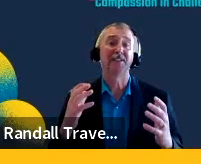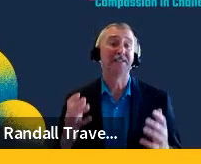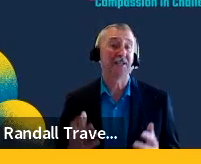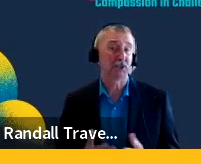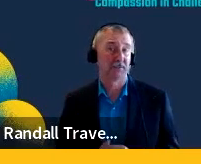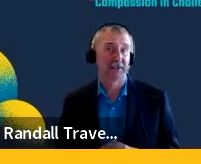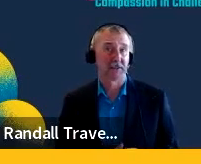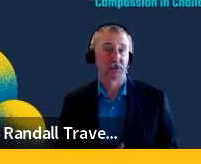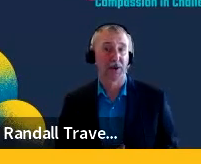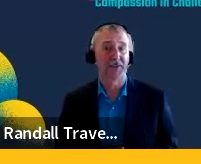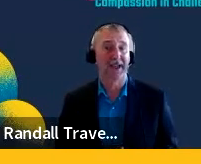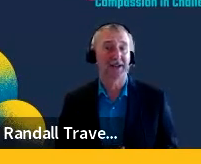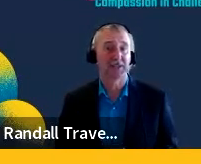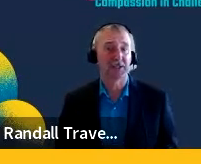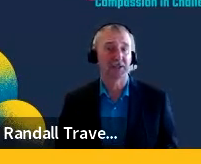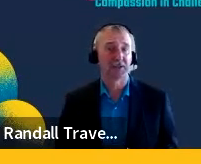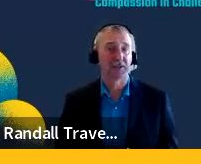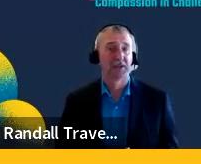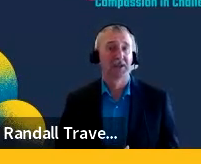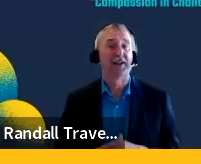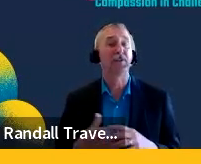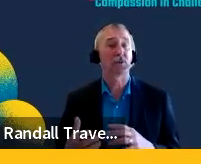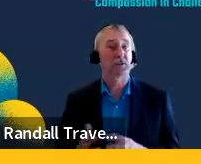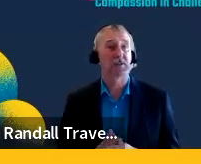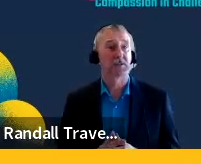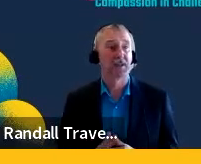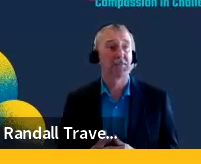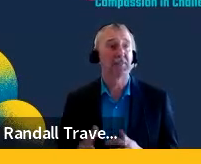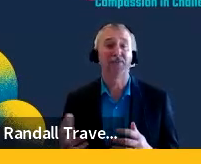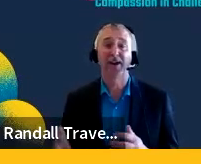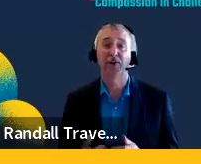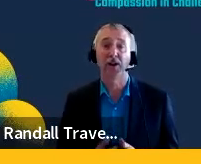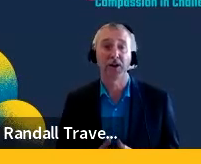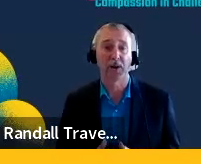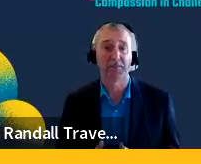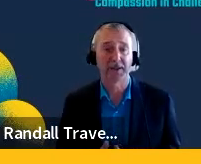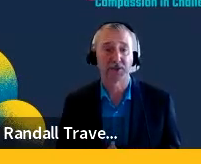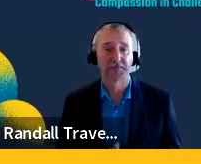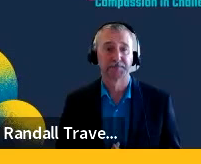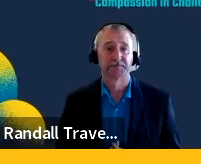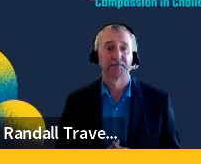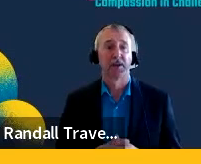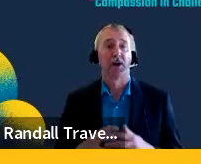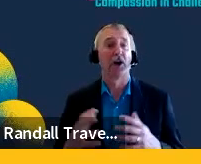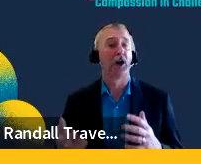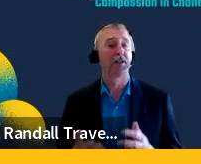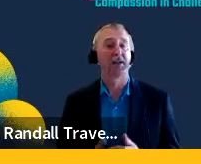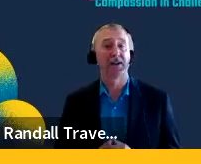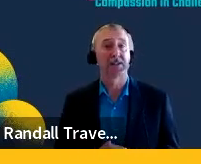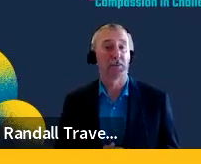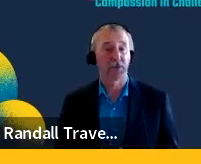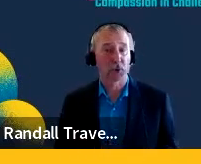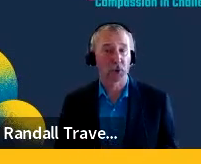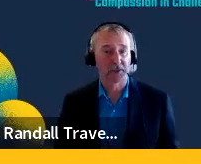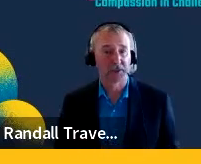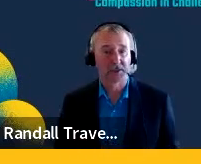have additional events throughout the academic year and resources that may be found on our webpage. All online